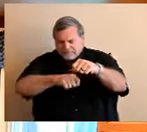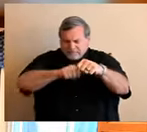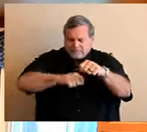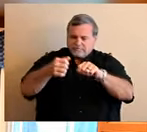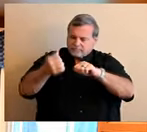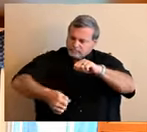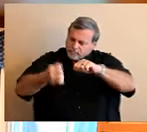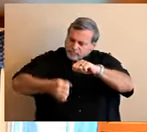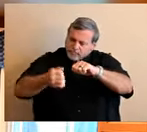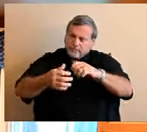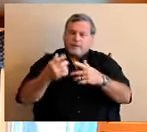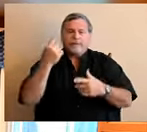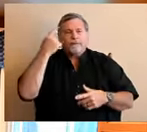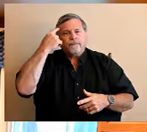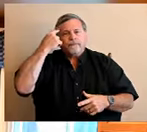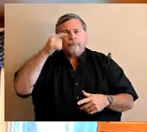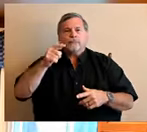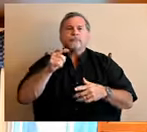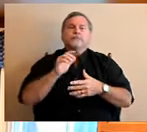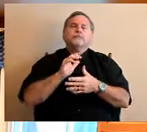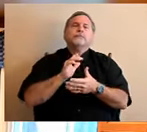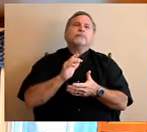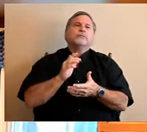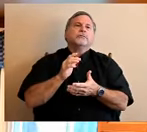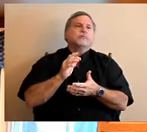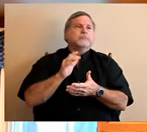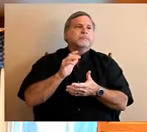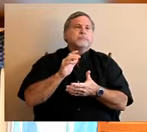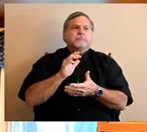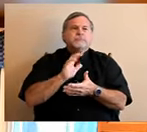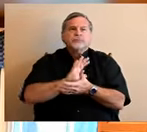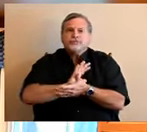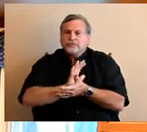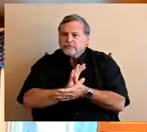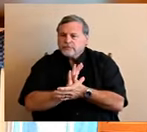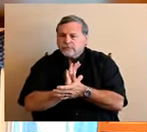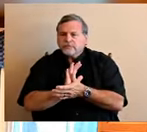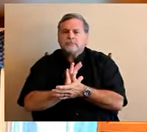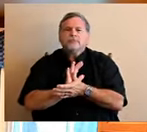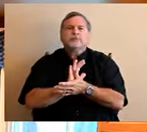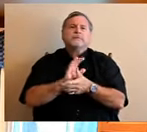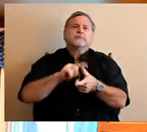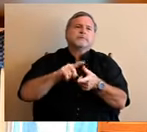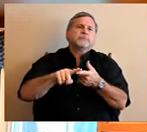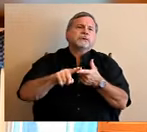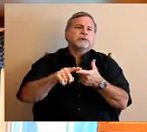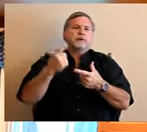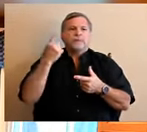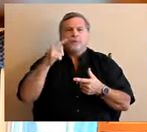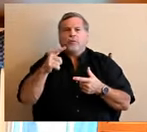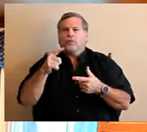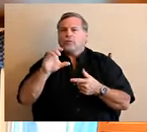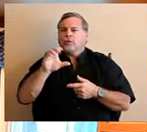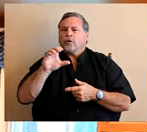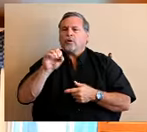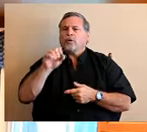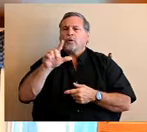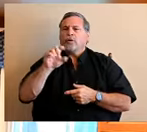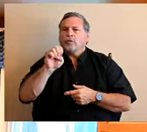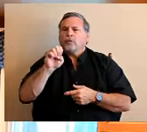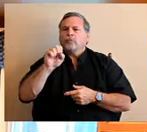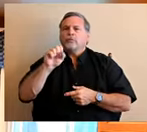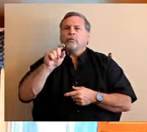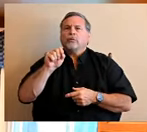plane or cutting parts on it, and they were used for shredding cheese or other things like that, making